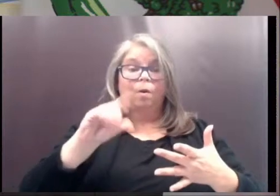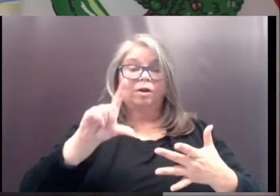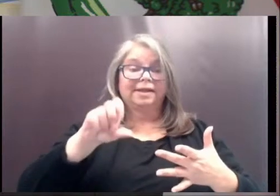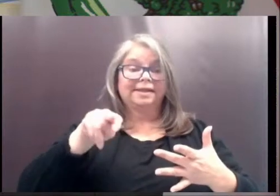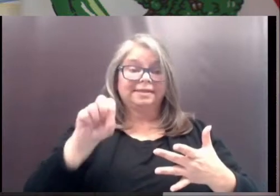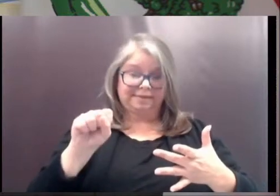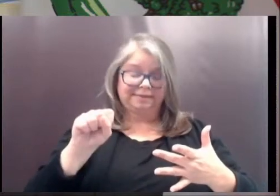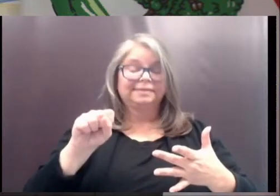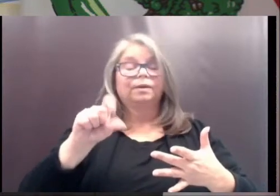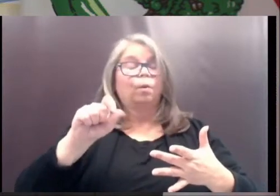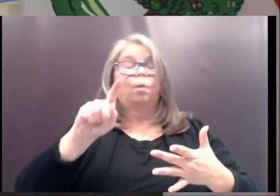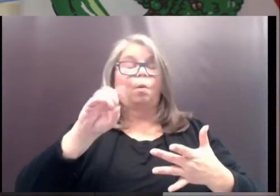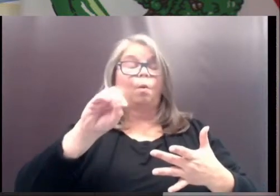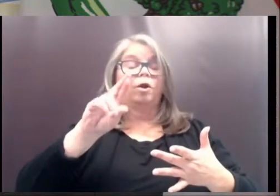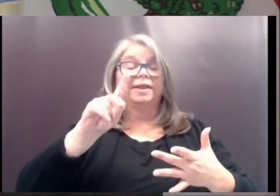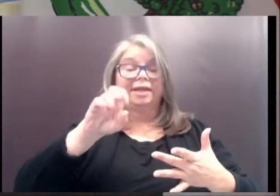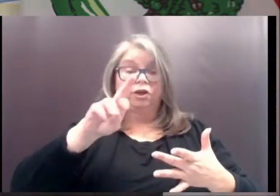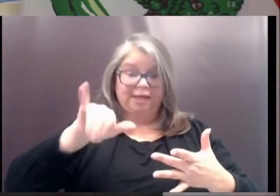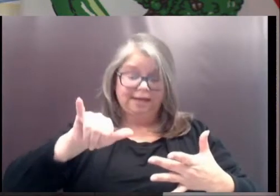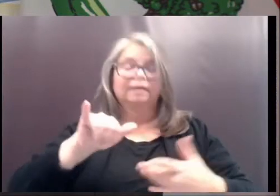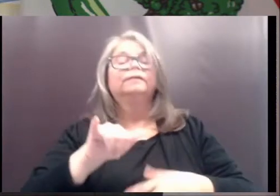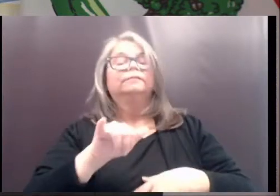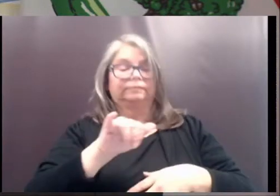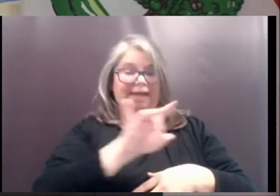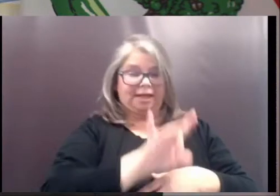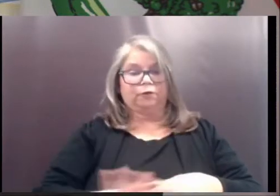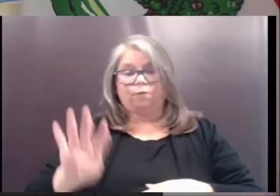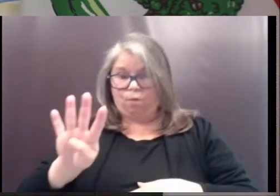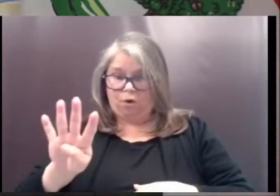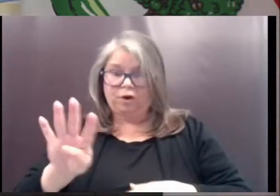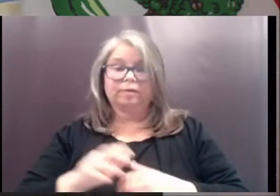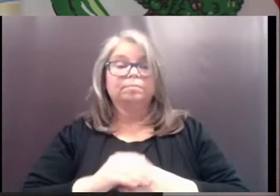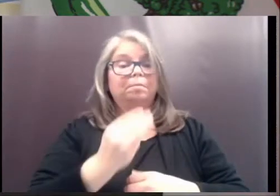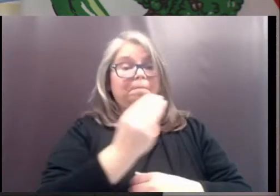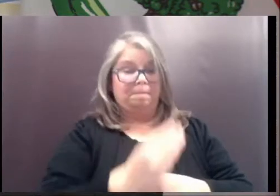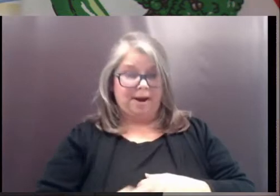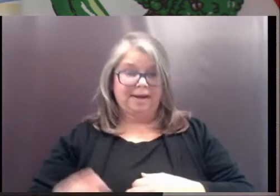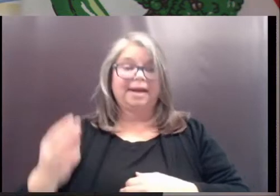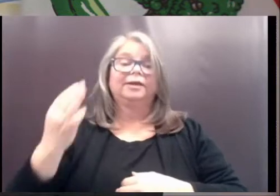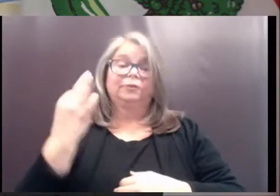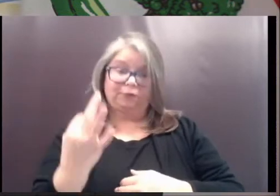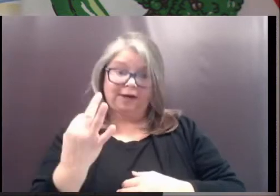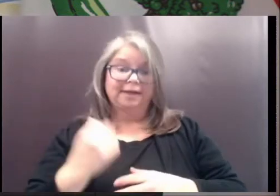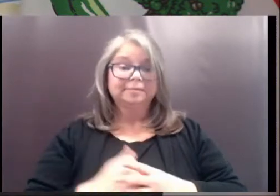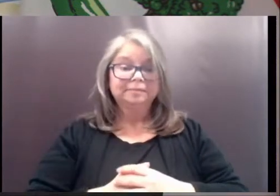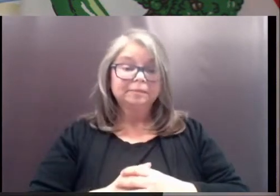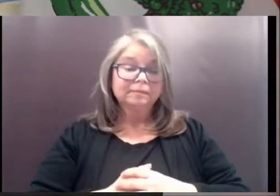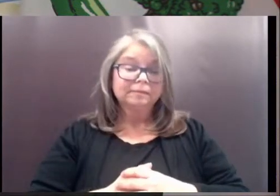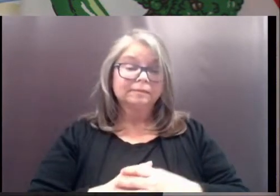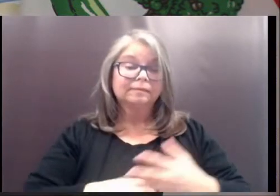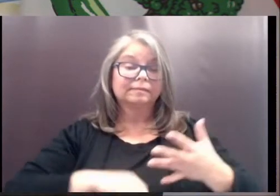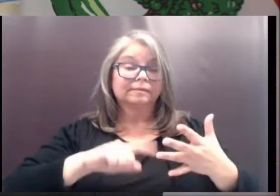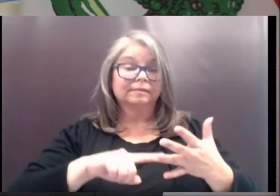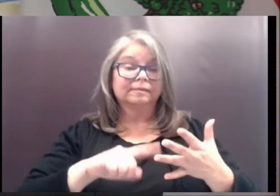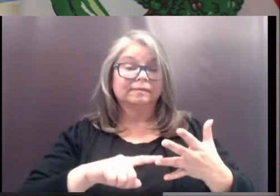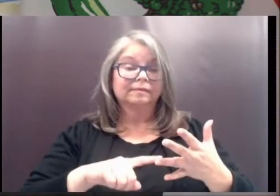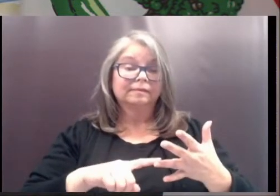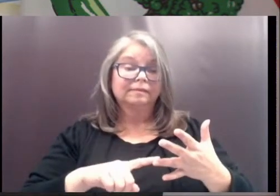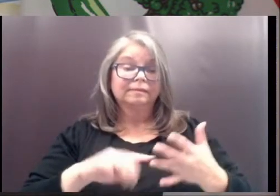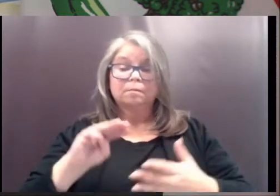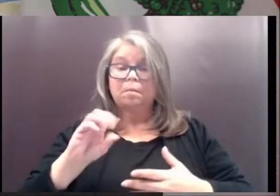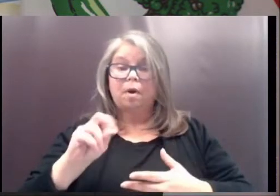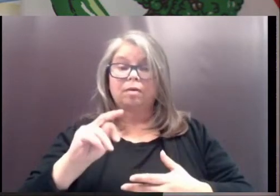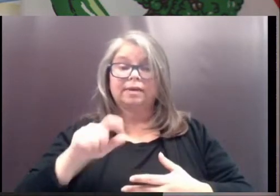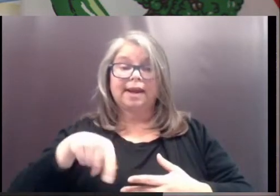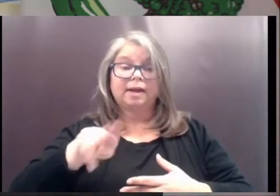8 a.m. to 4 p.m. Monday to Friday this week, as well as the Montague Testing Clinic at the Montague Legion will